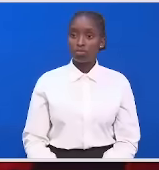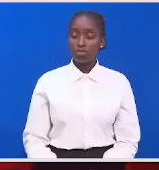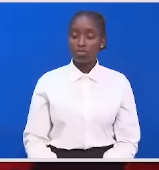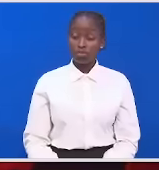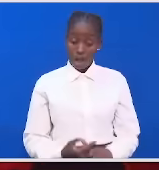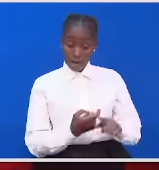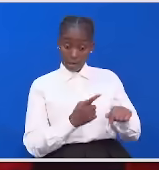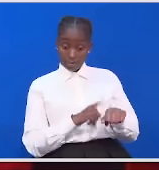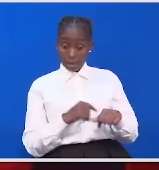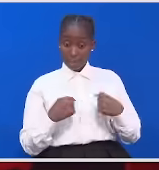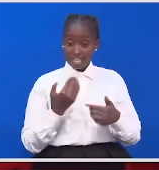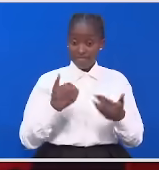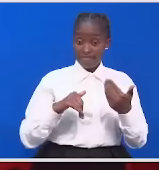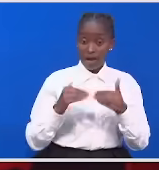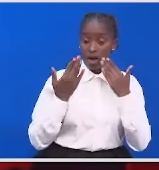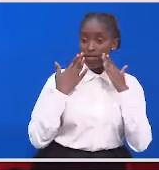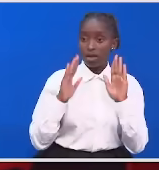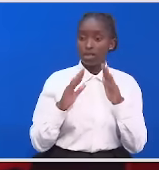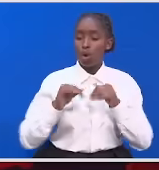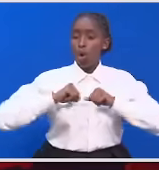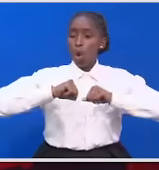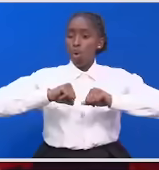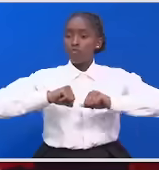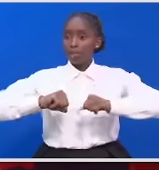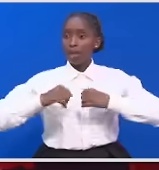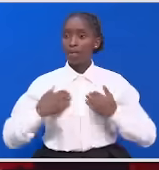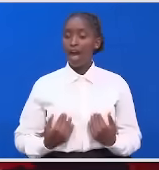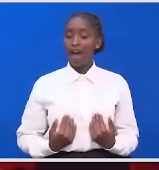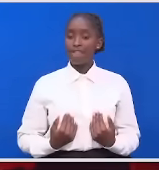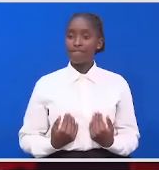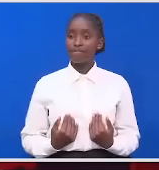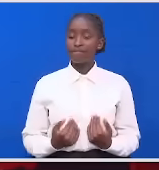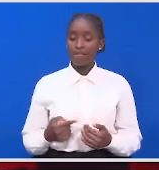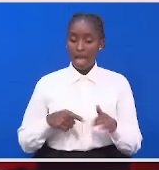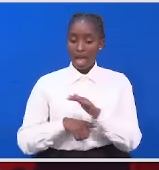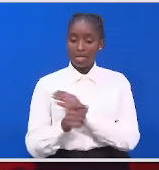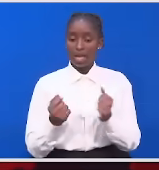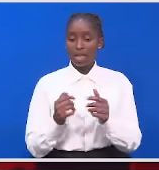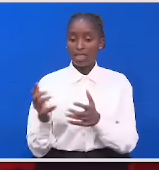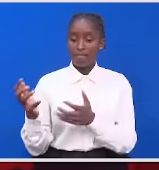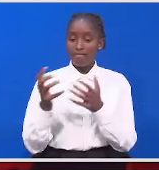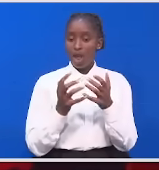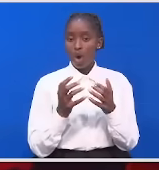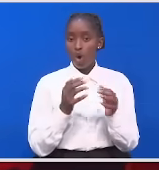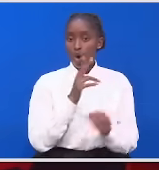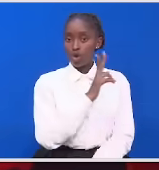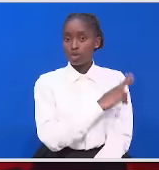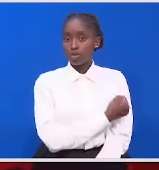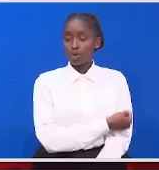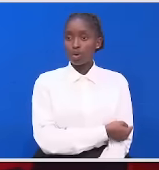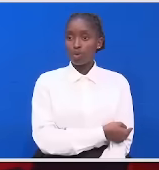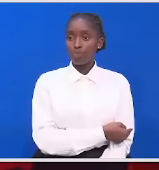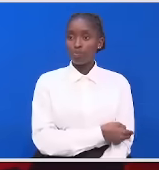time that I was injured, our officers tuliweza kuingia kwa gari na wakanileta mpaka kwa hospitali.